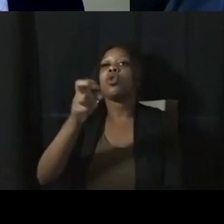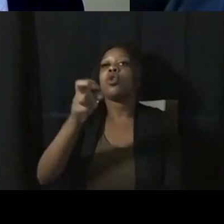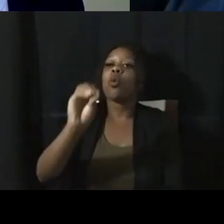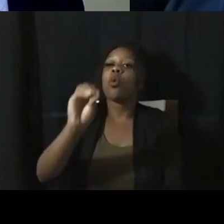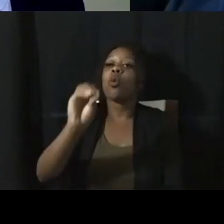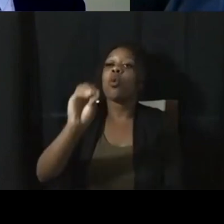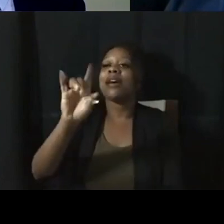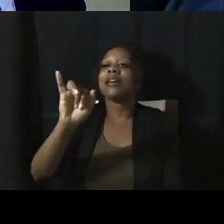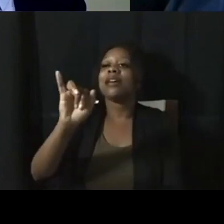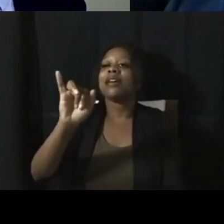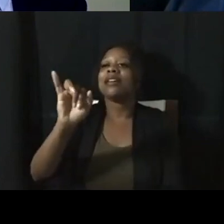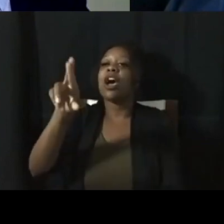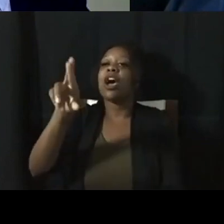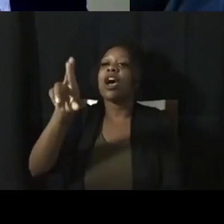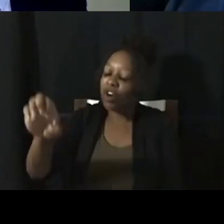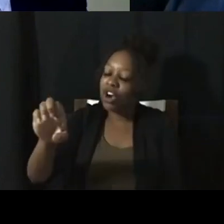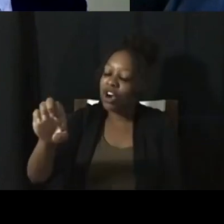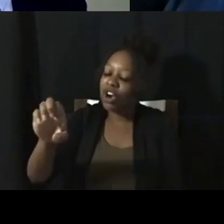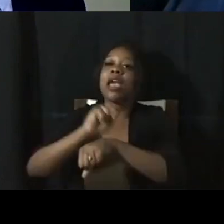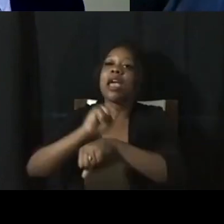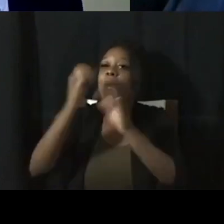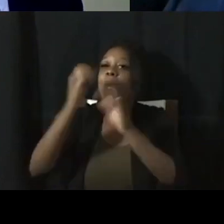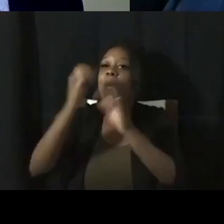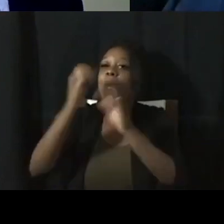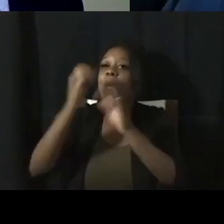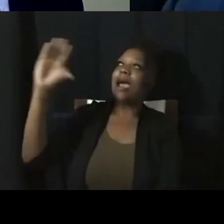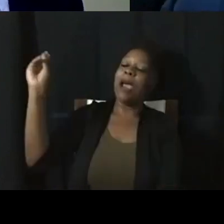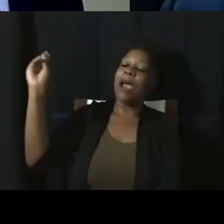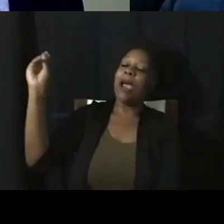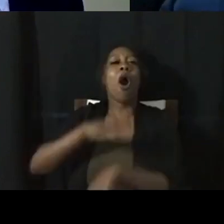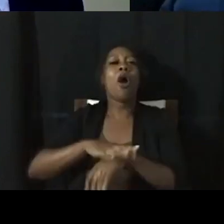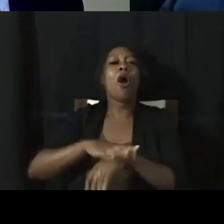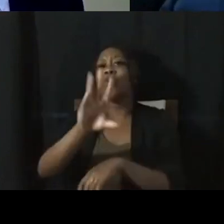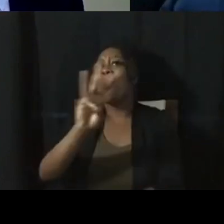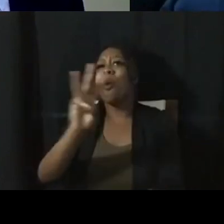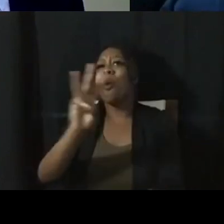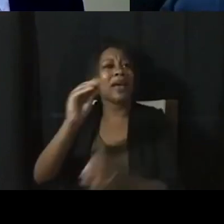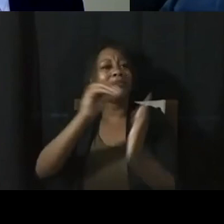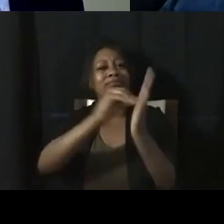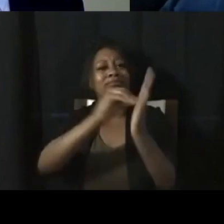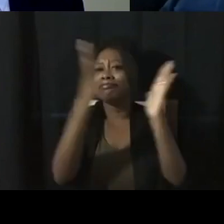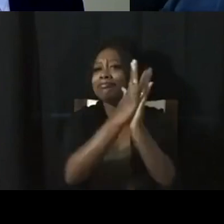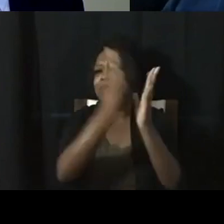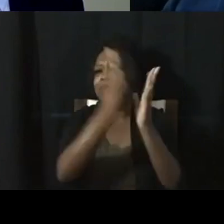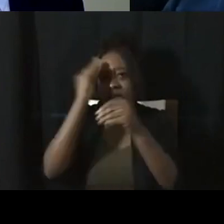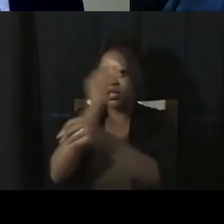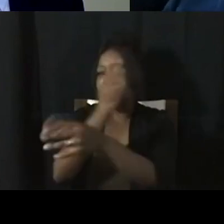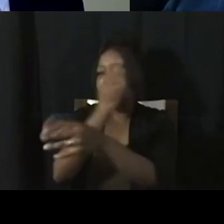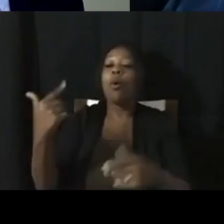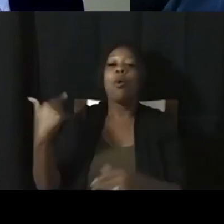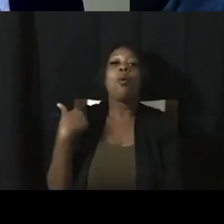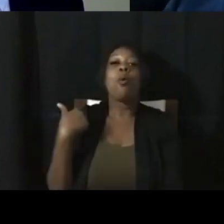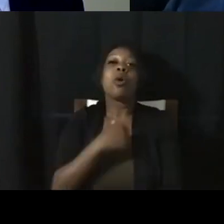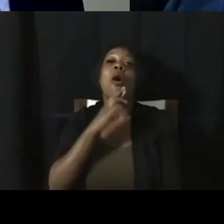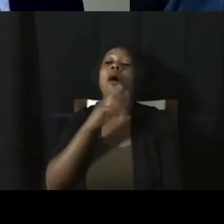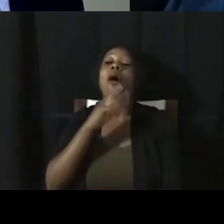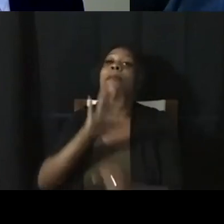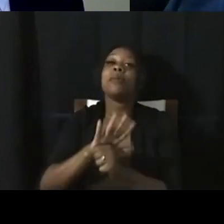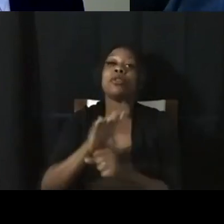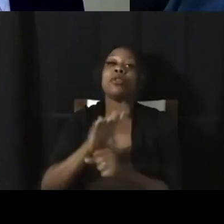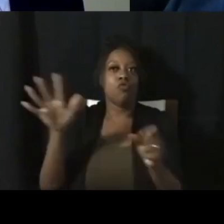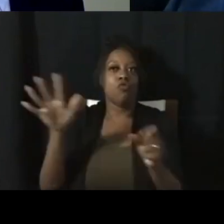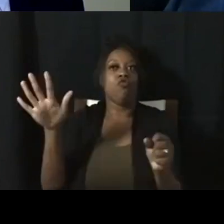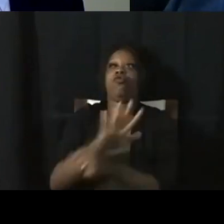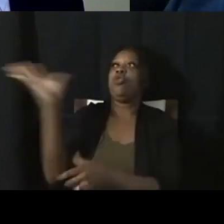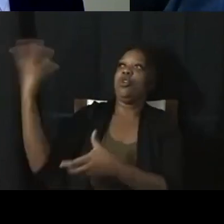are a neurodiverse employer. We are committed to full inclusion of people with disabilities in employment. We welcome accommodations. We don't look at it as